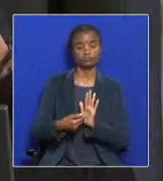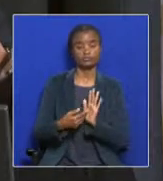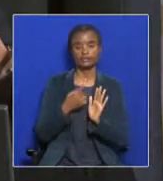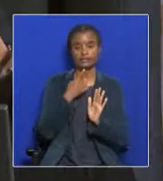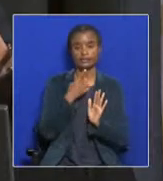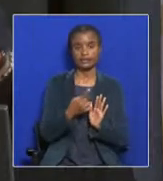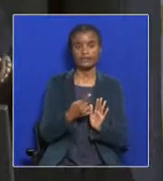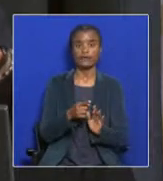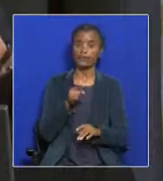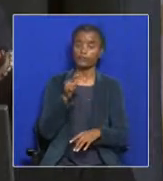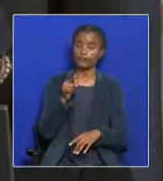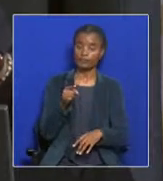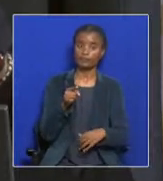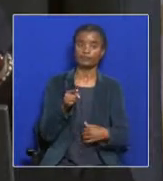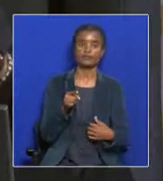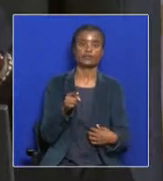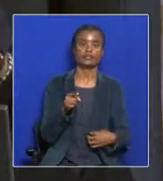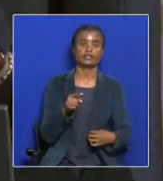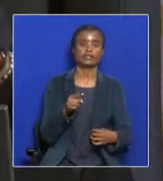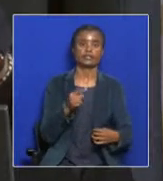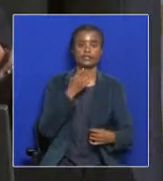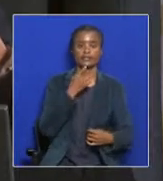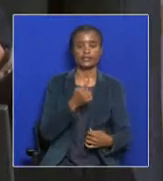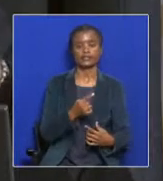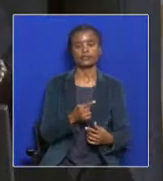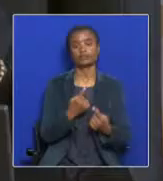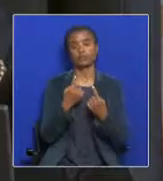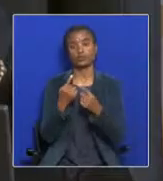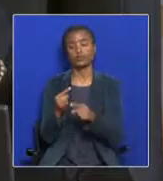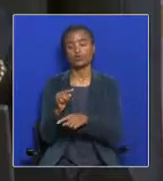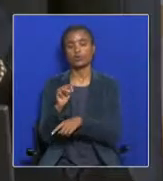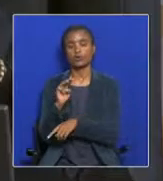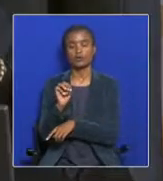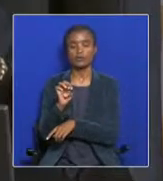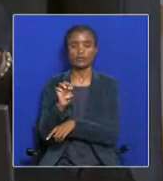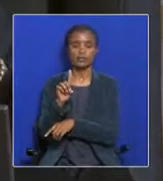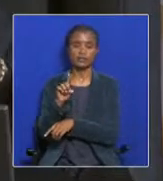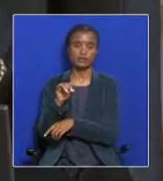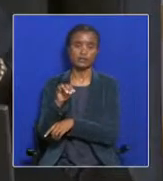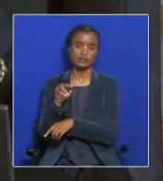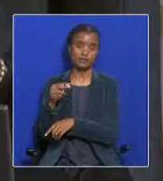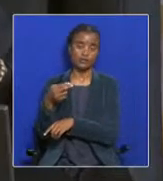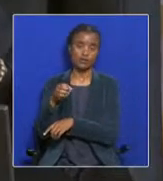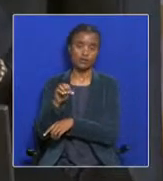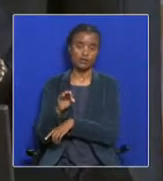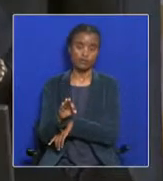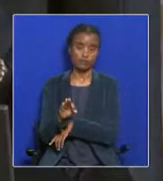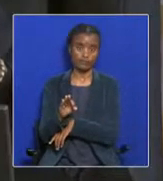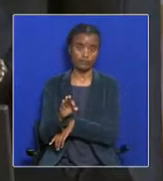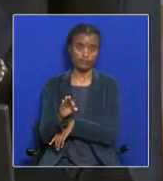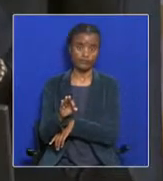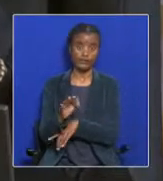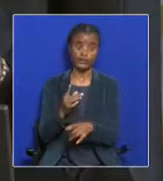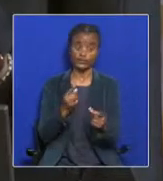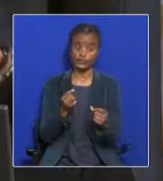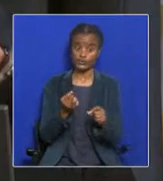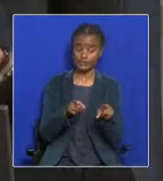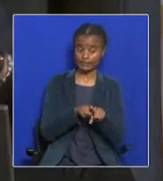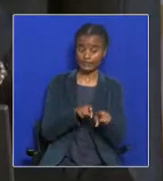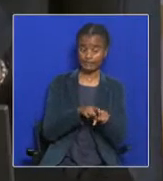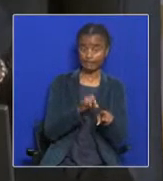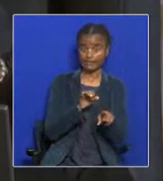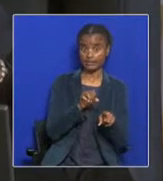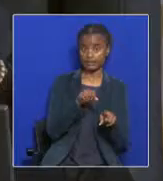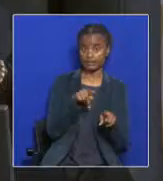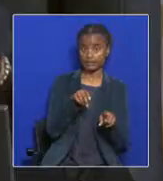to go to Maiden Wharf and enter in the do exactly what you did at Isipingo, which is you